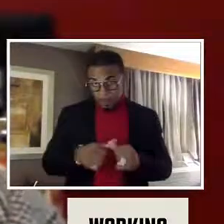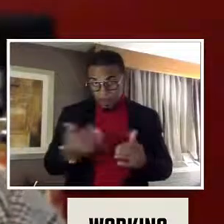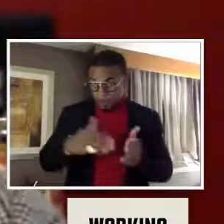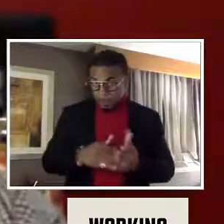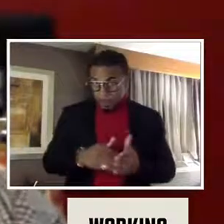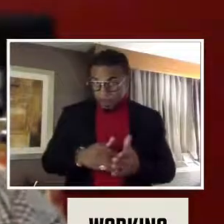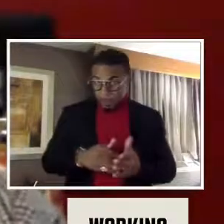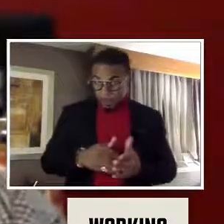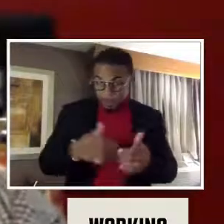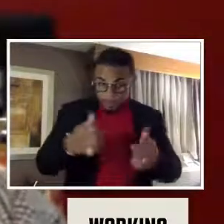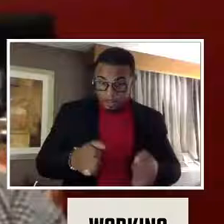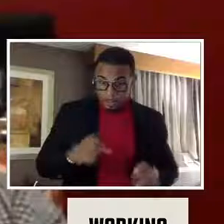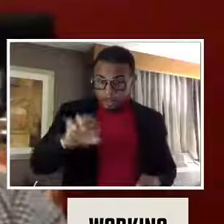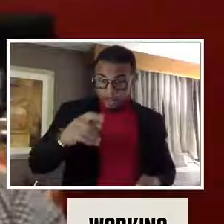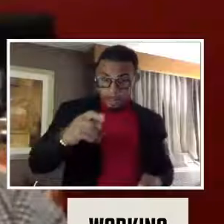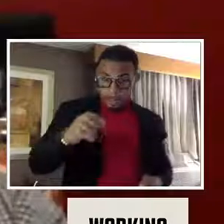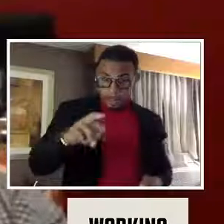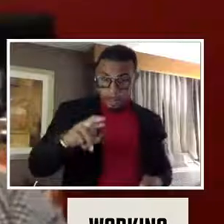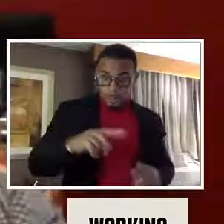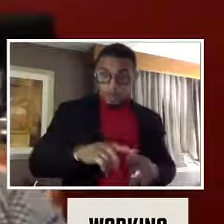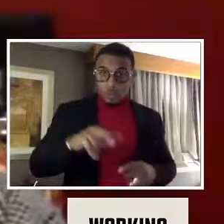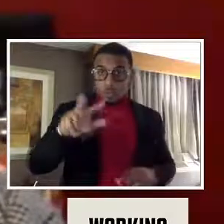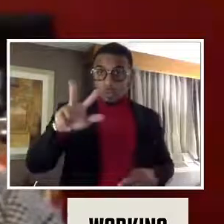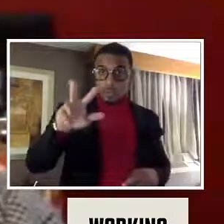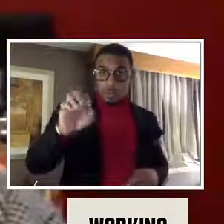again, text charter to